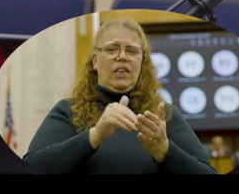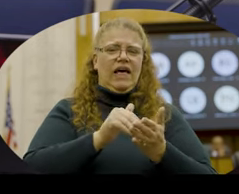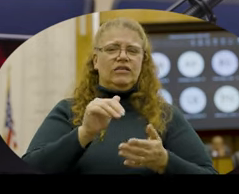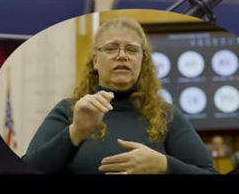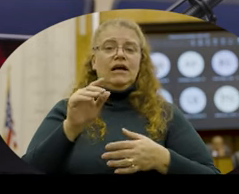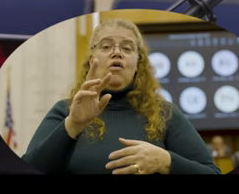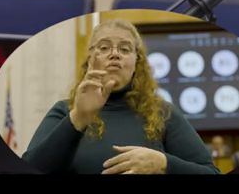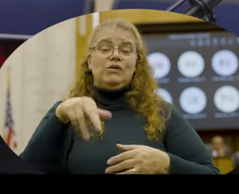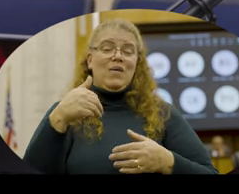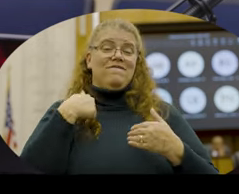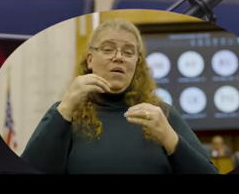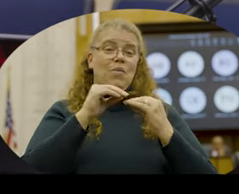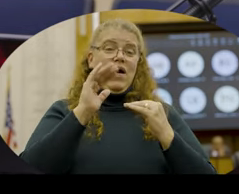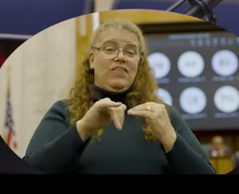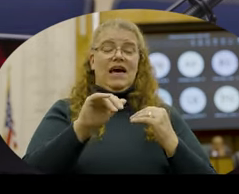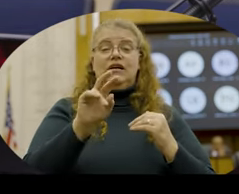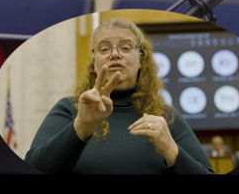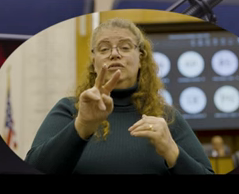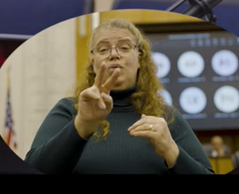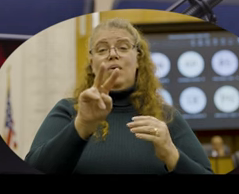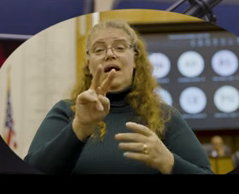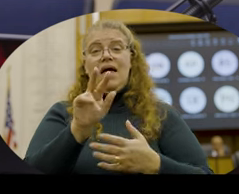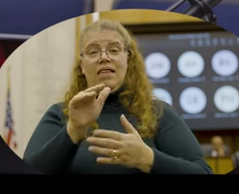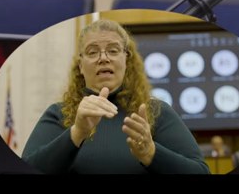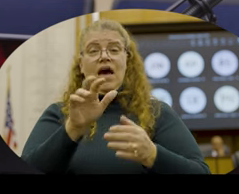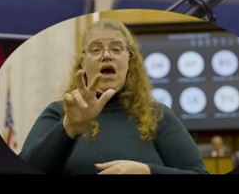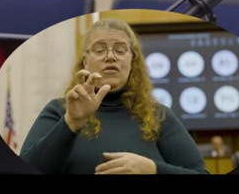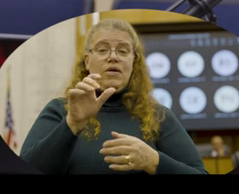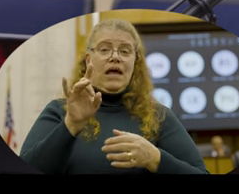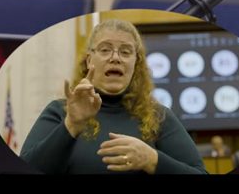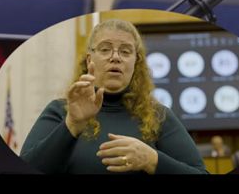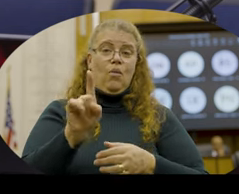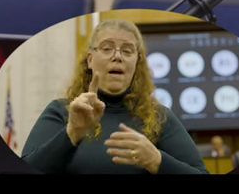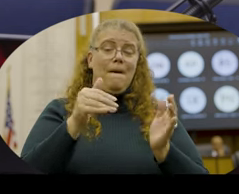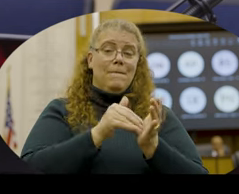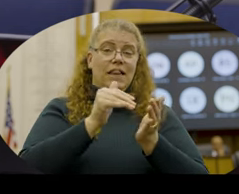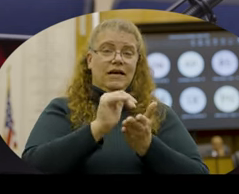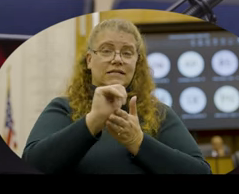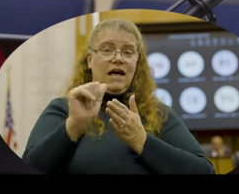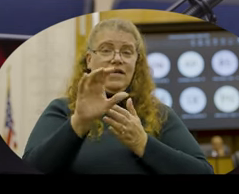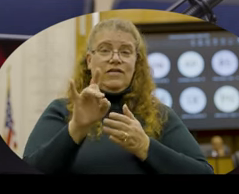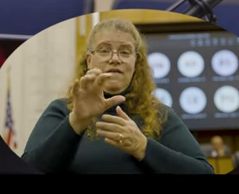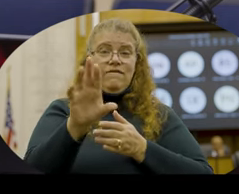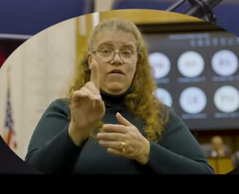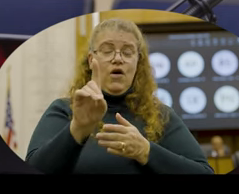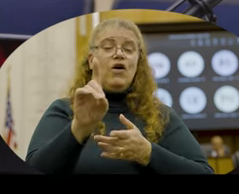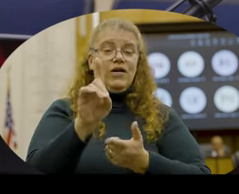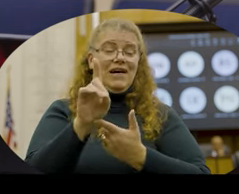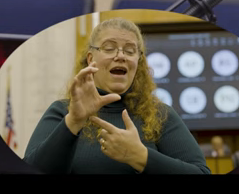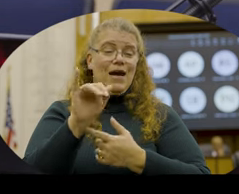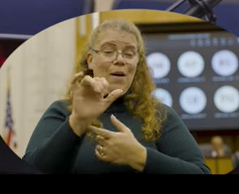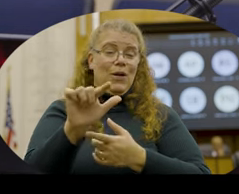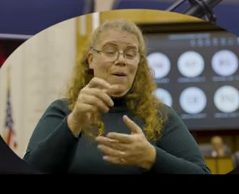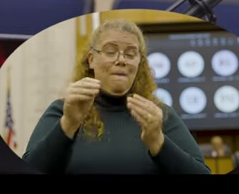see in those spaces. But I also want you to know that we heard you when you said that your communities want to see their existing